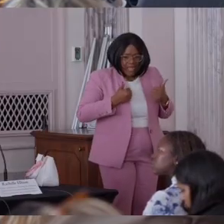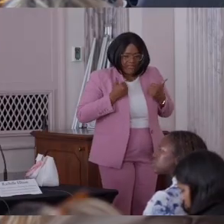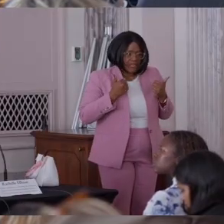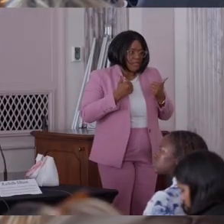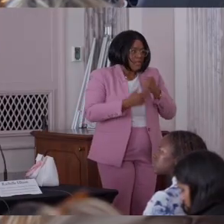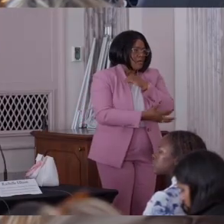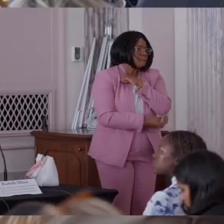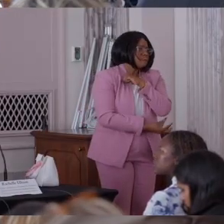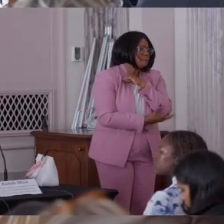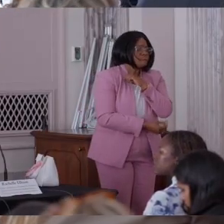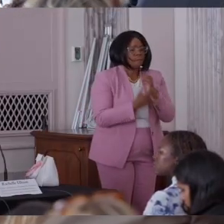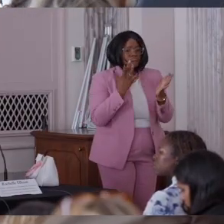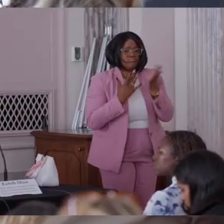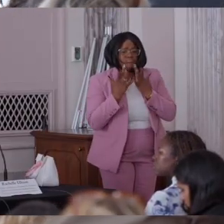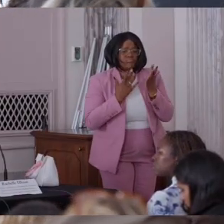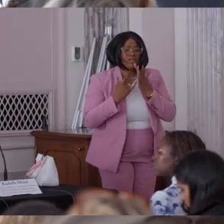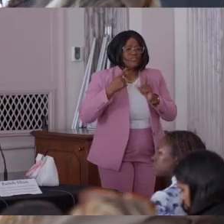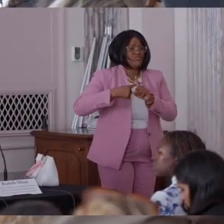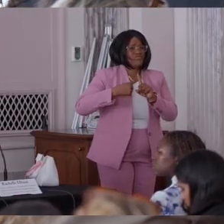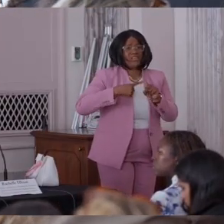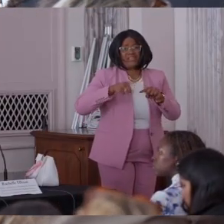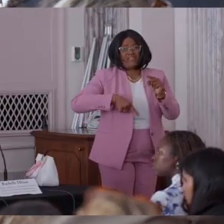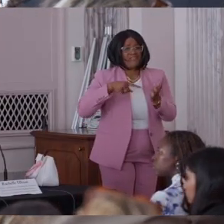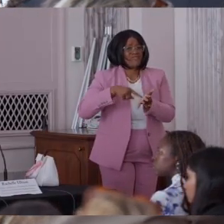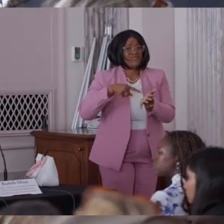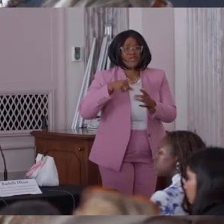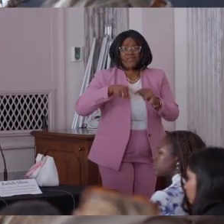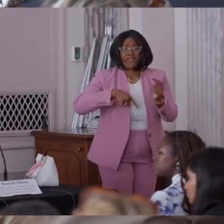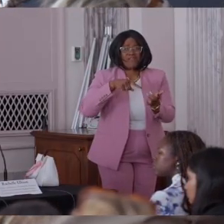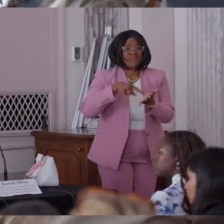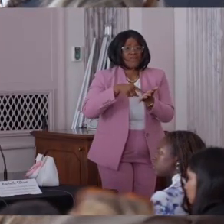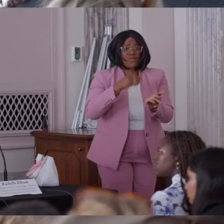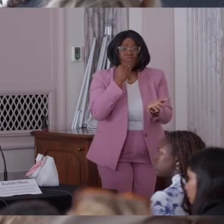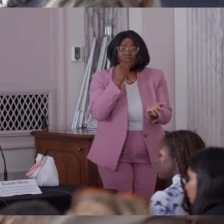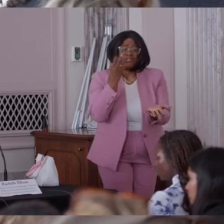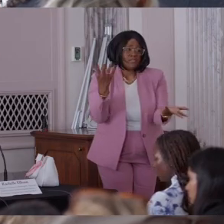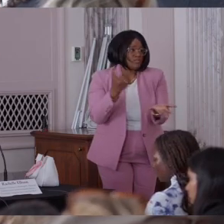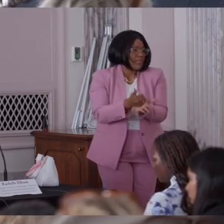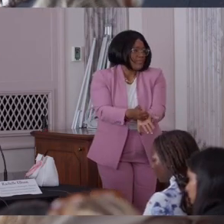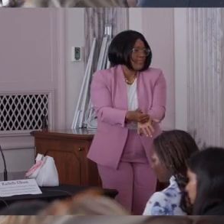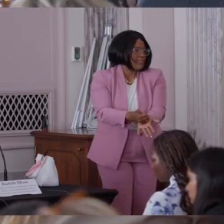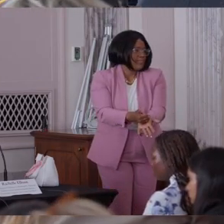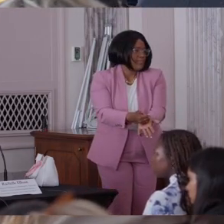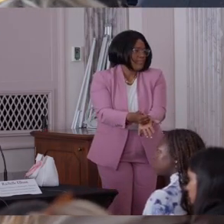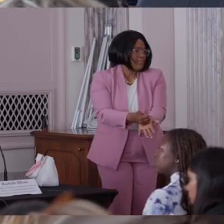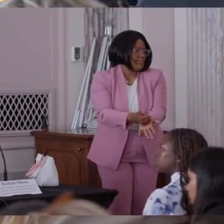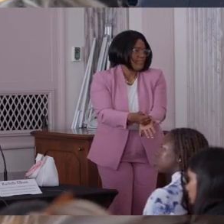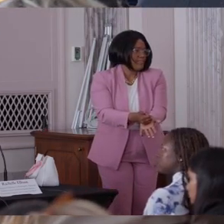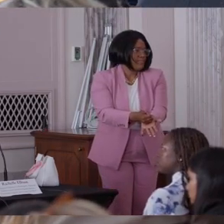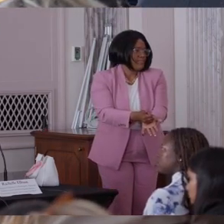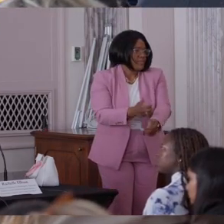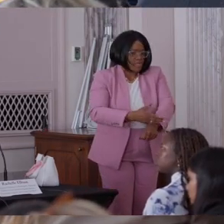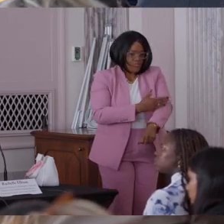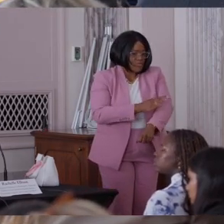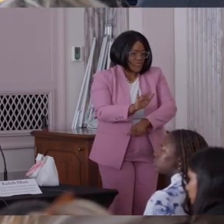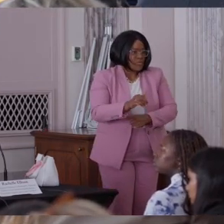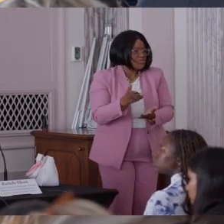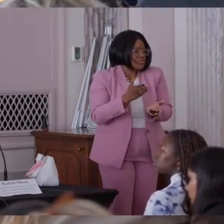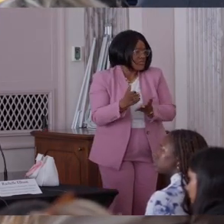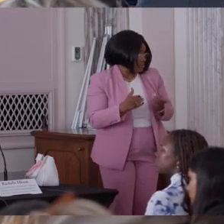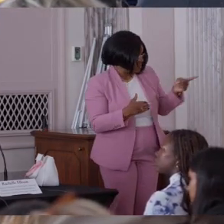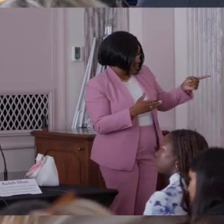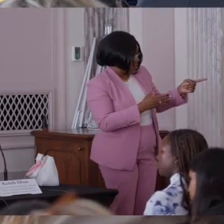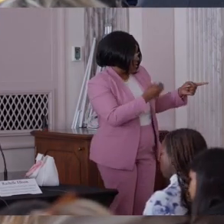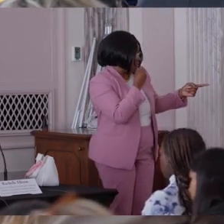can't afford the rent or they can't afford food, then you help them with career services. I mean, this is a